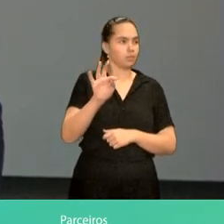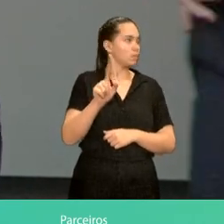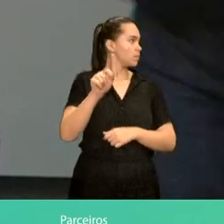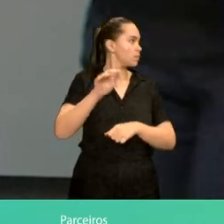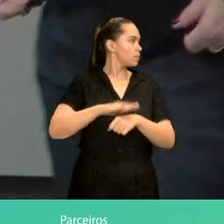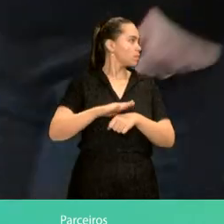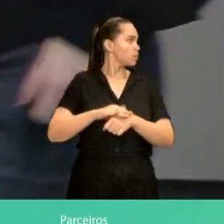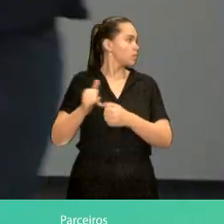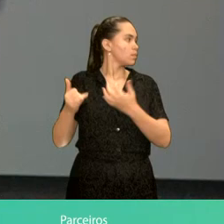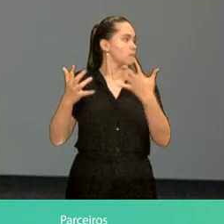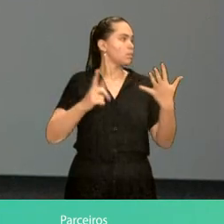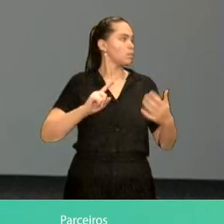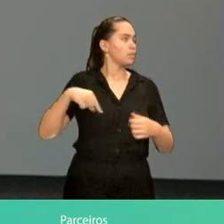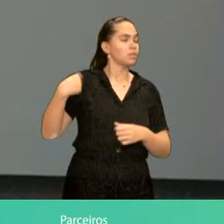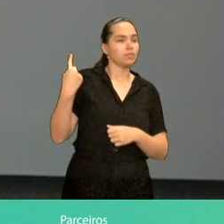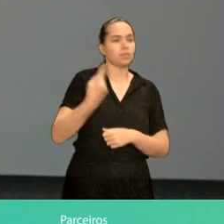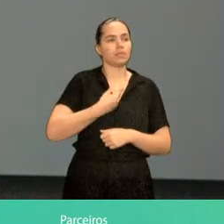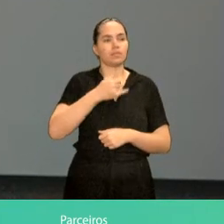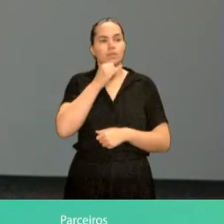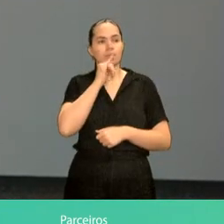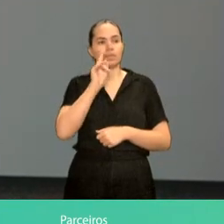Mrs. Renata Ferrari.